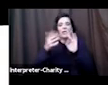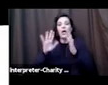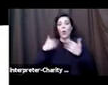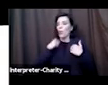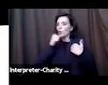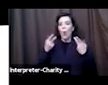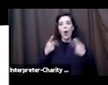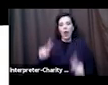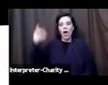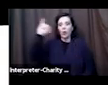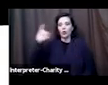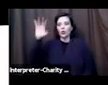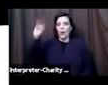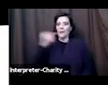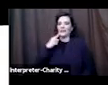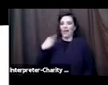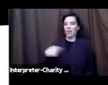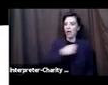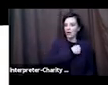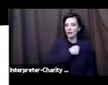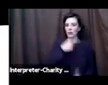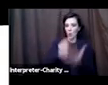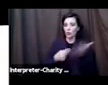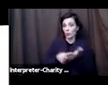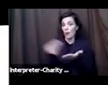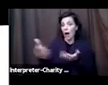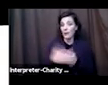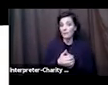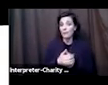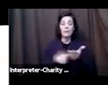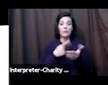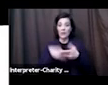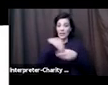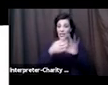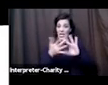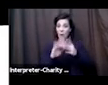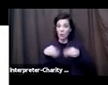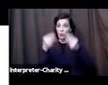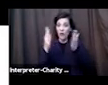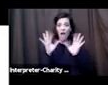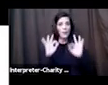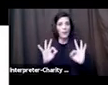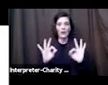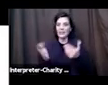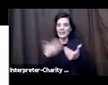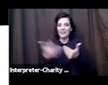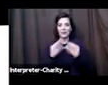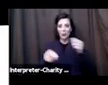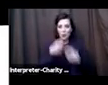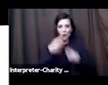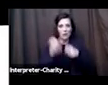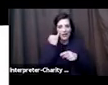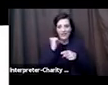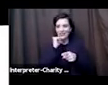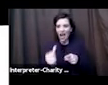what we're going to recommend. Sometimes though, an in-network provider might be great, might be exactly what we want, no problem then. But if it's not, we don't